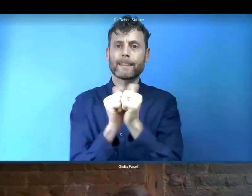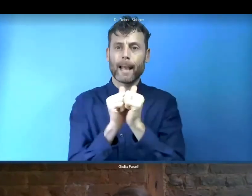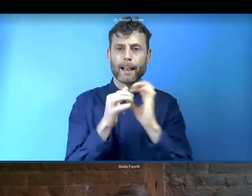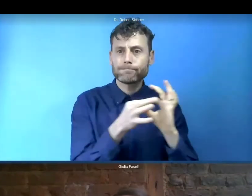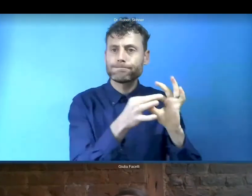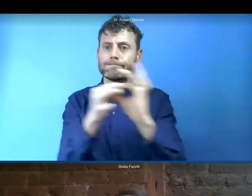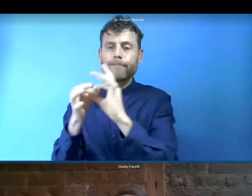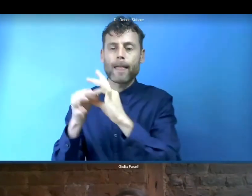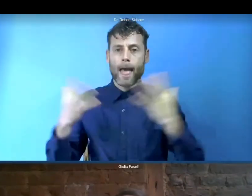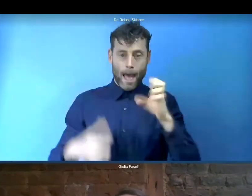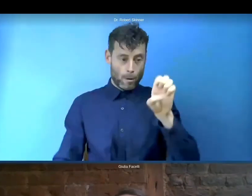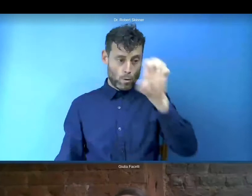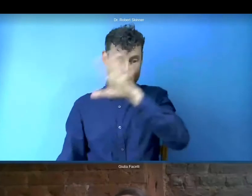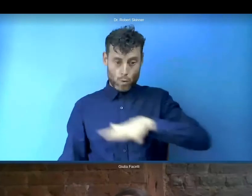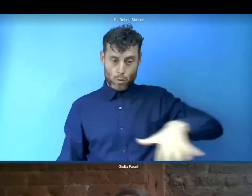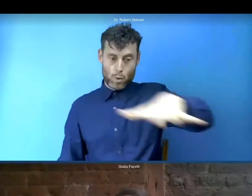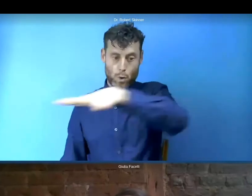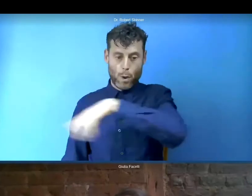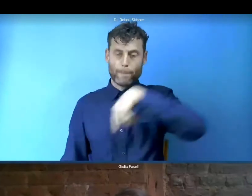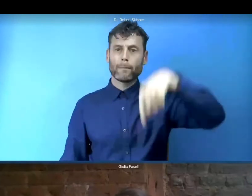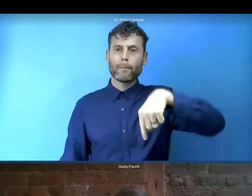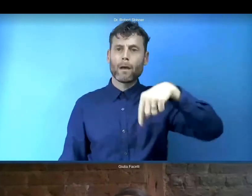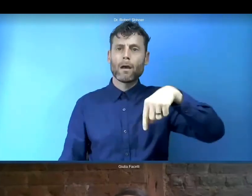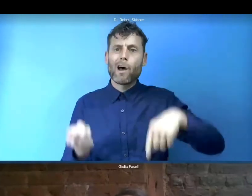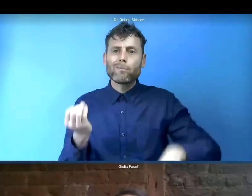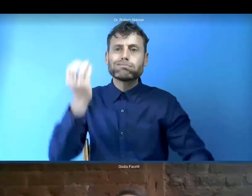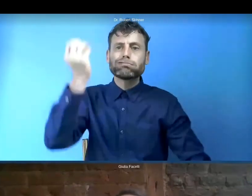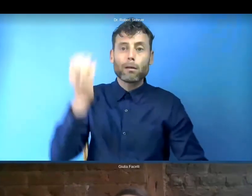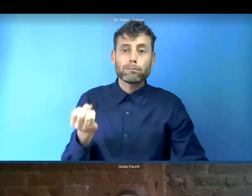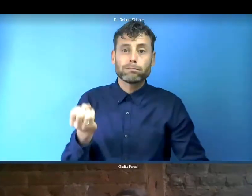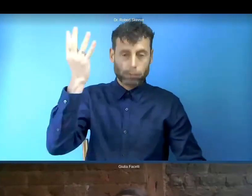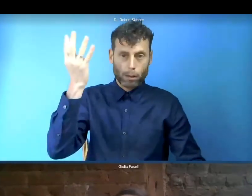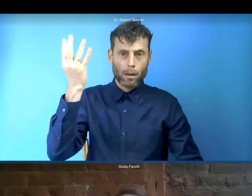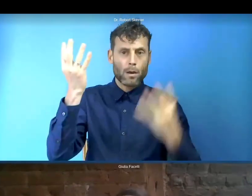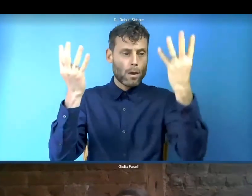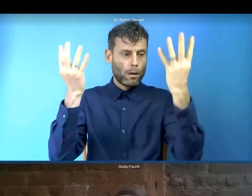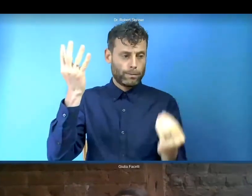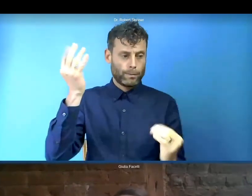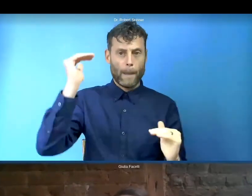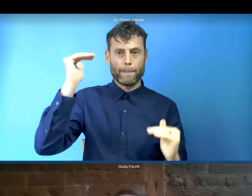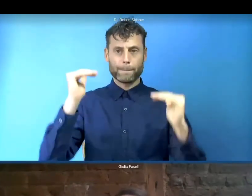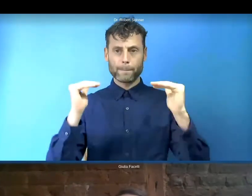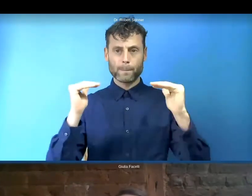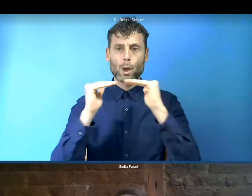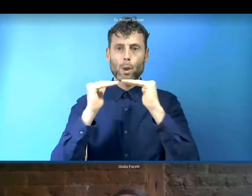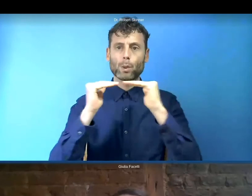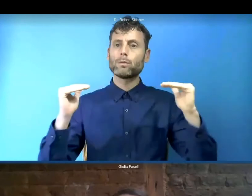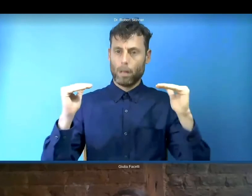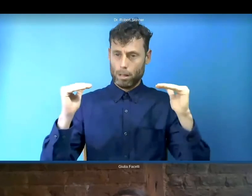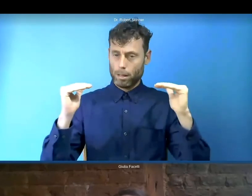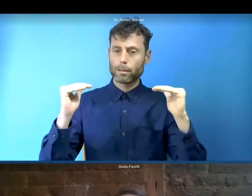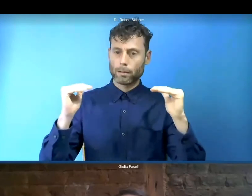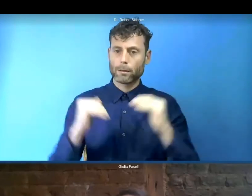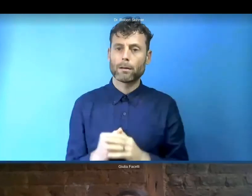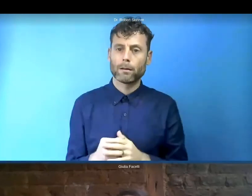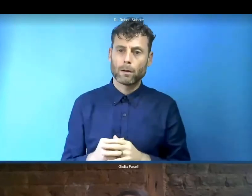as a continent into a climate neutral one by 2050. And of course, now a main question comes along: what is the role,